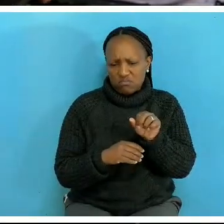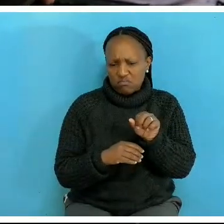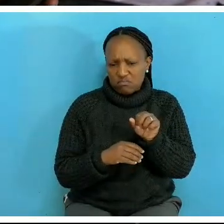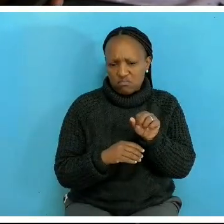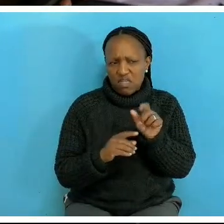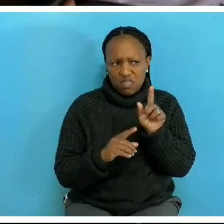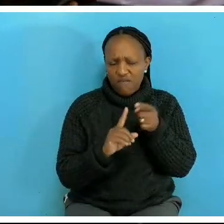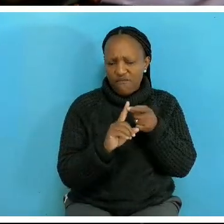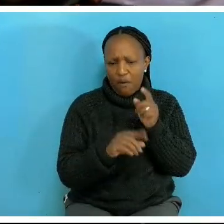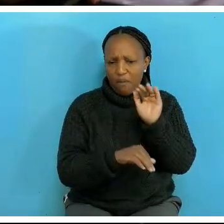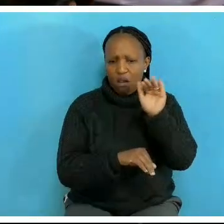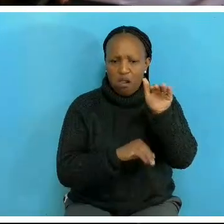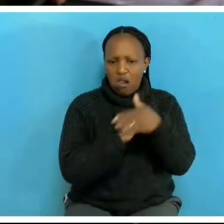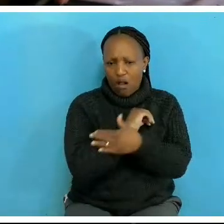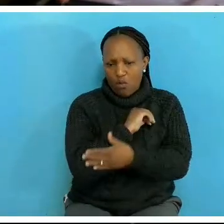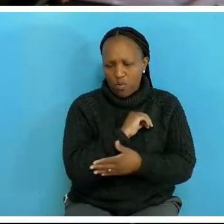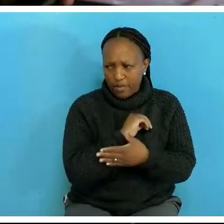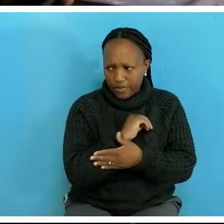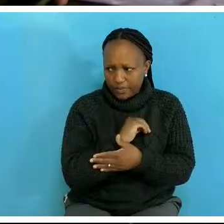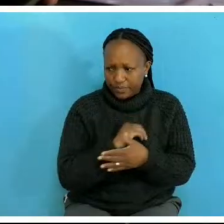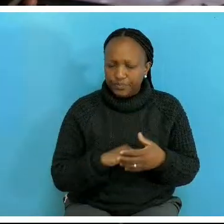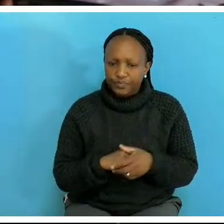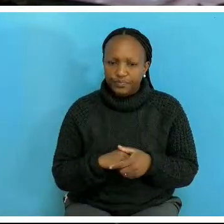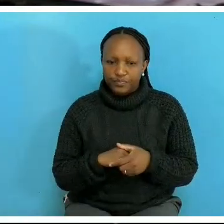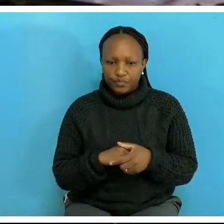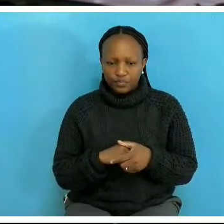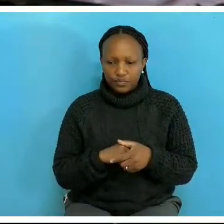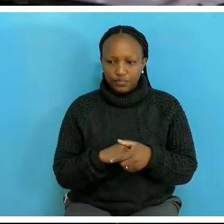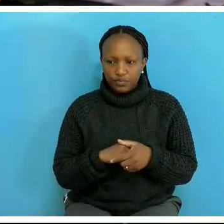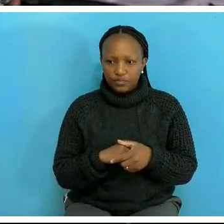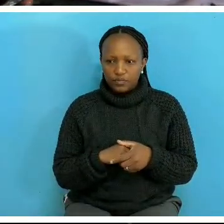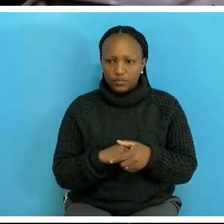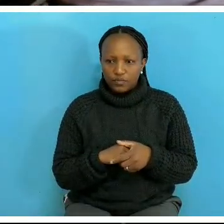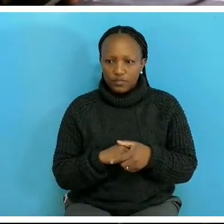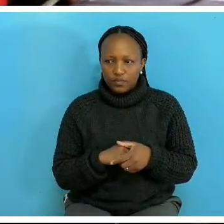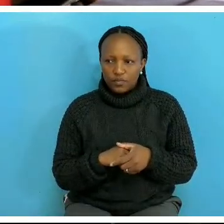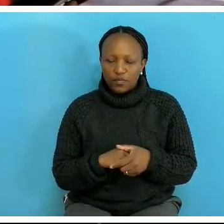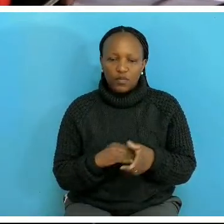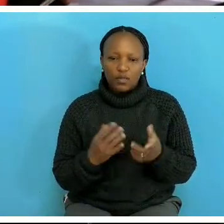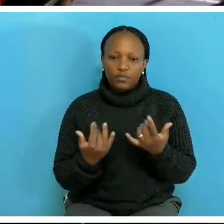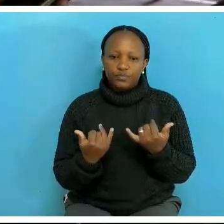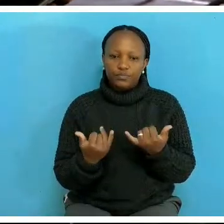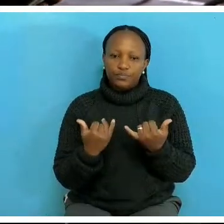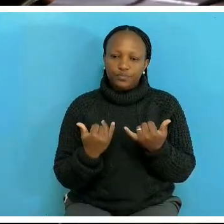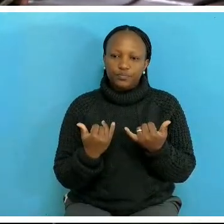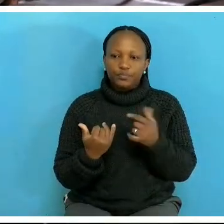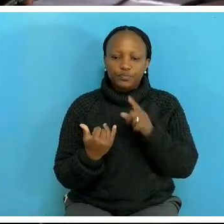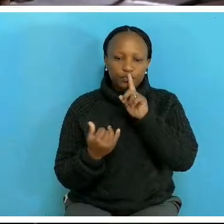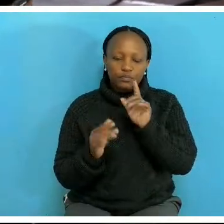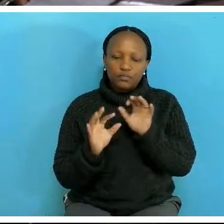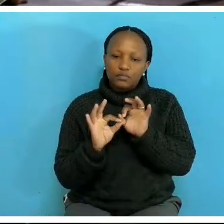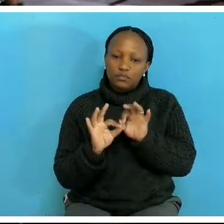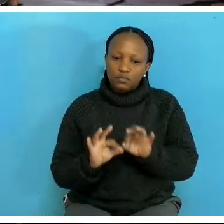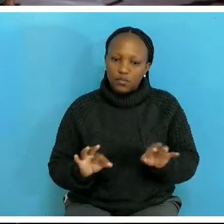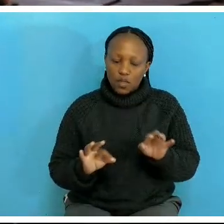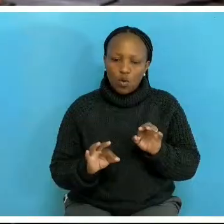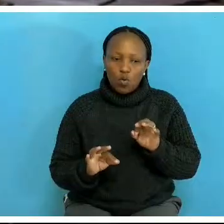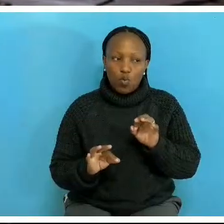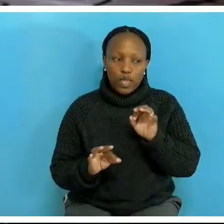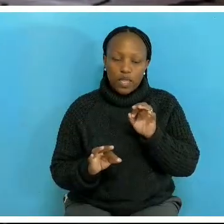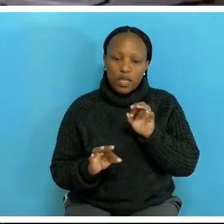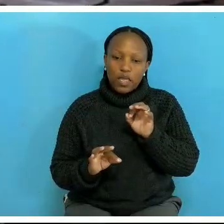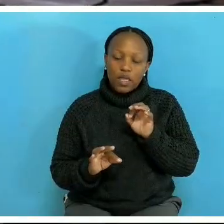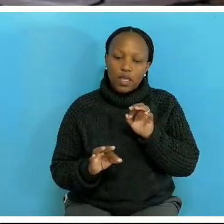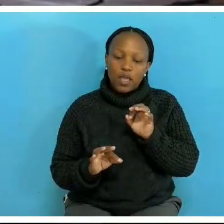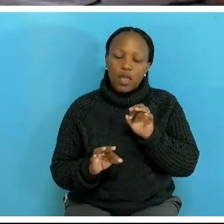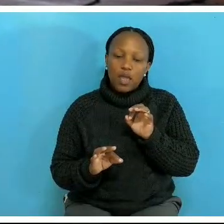The major question legally that I'm very quiet want to present to you, Chair, is that as the portfolio committee, we know about the